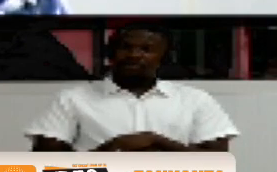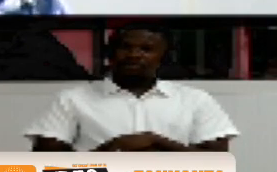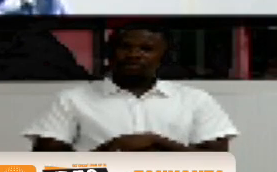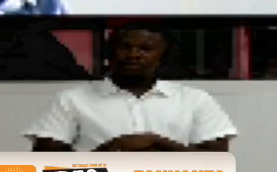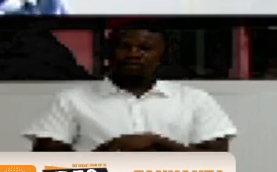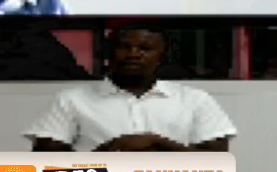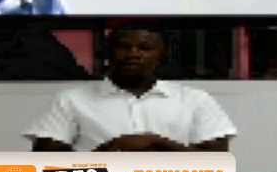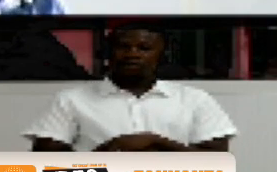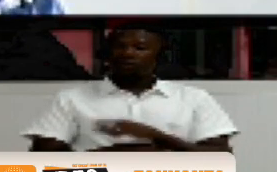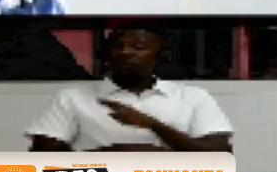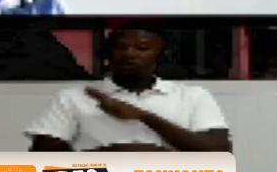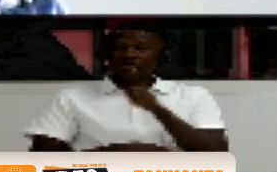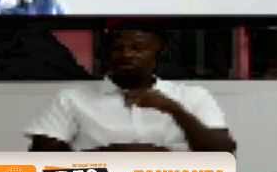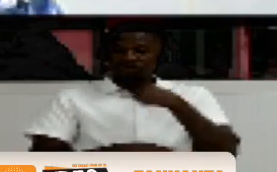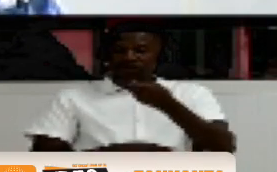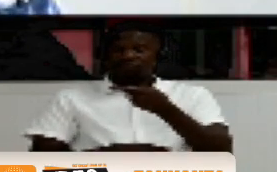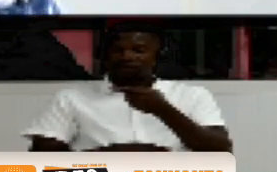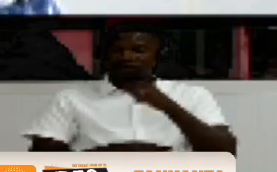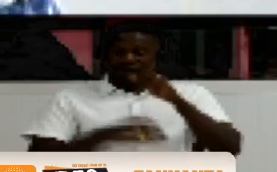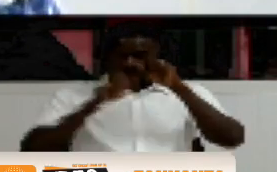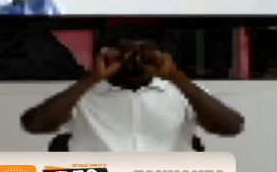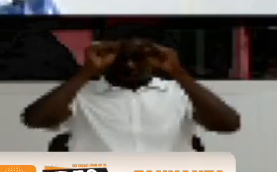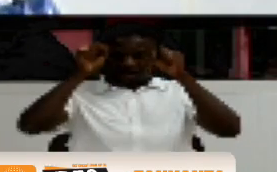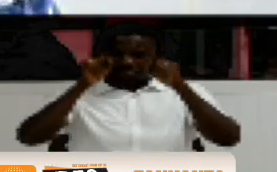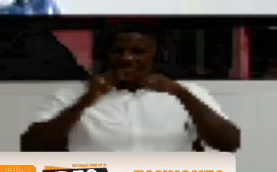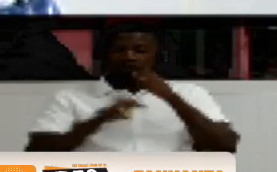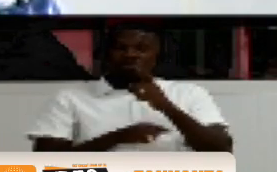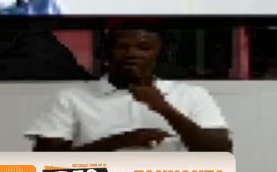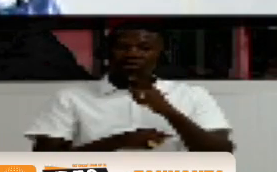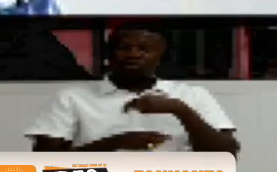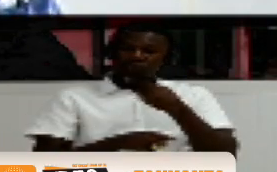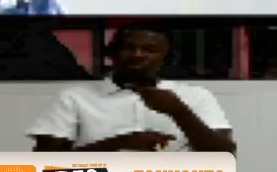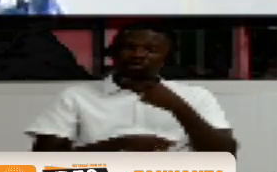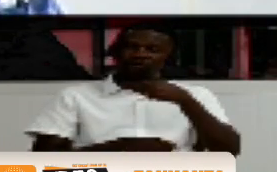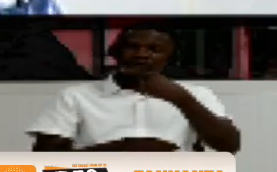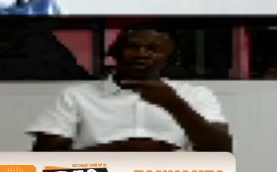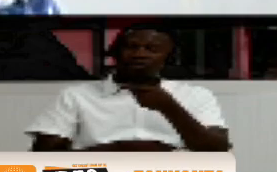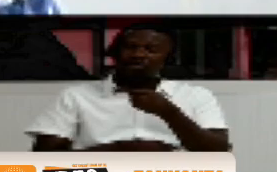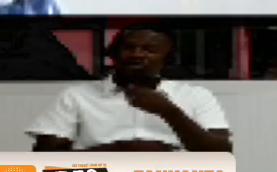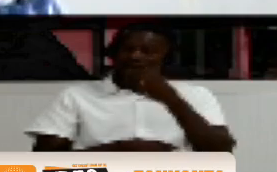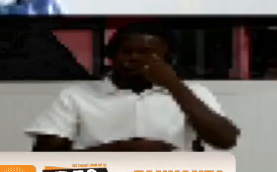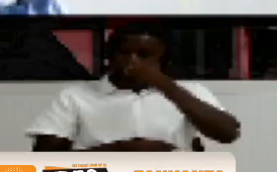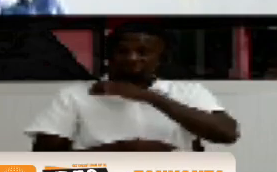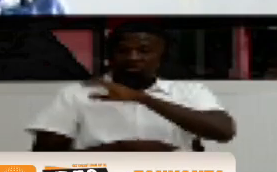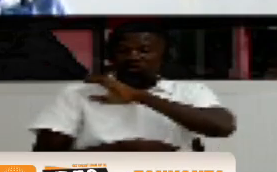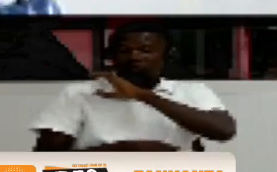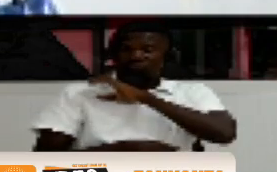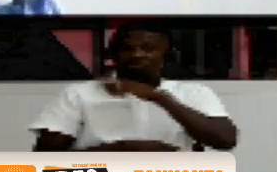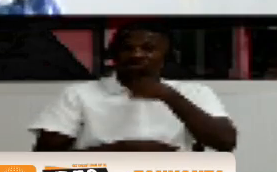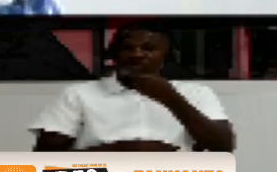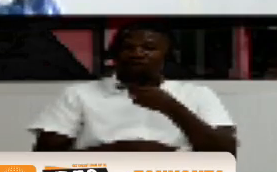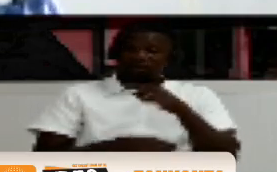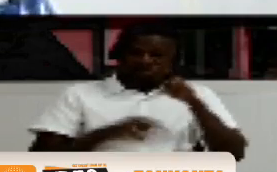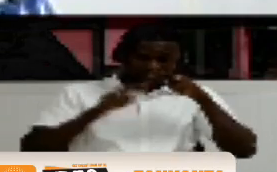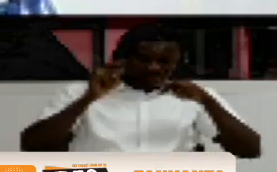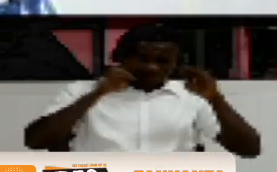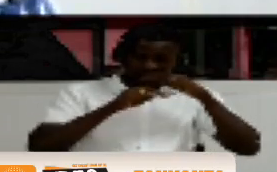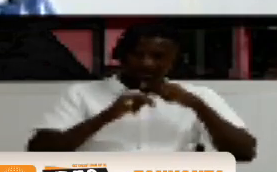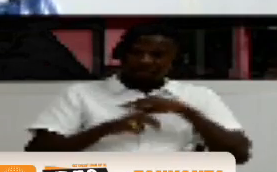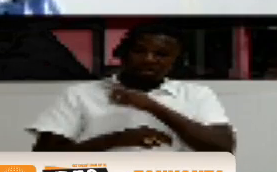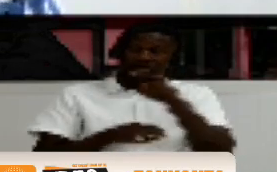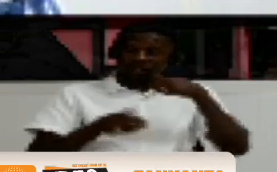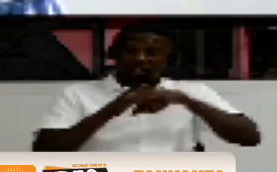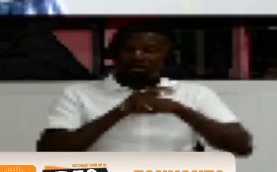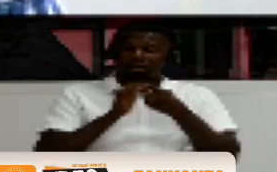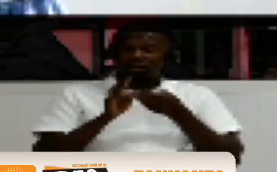Not from the government, but it was from the Commission of Inquiries. In their report,